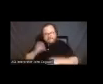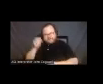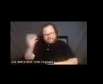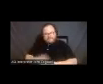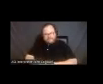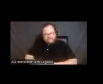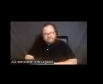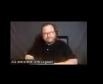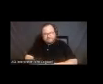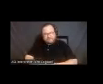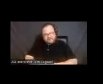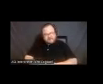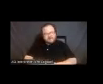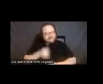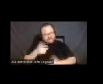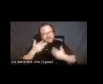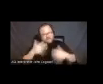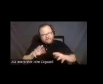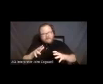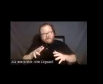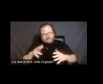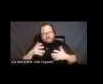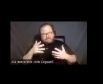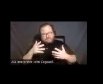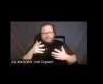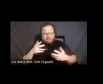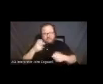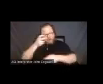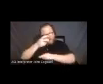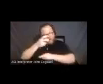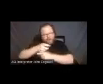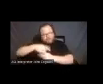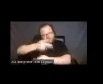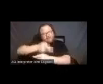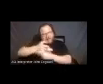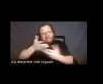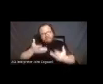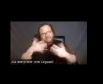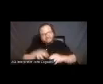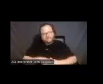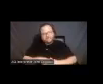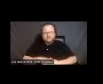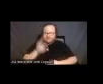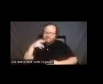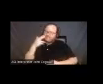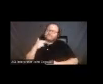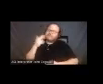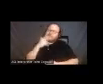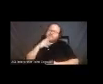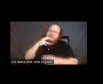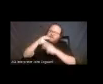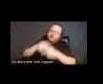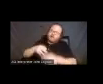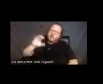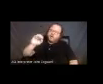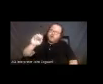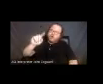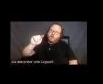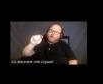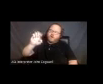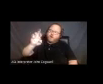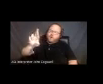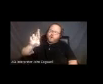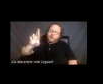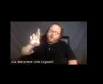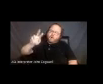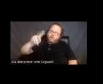She's already a little handful. Yeah. Oh, they're so cute. You know, they call them otter paws. They have